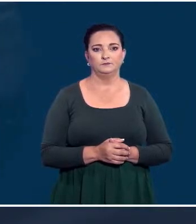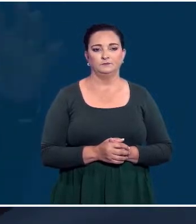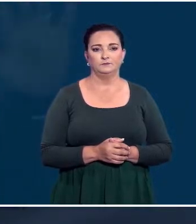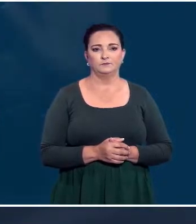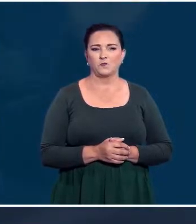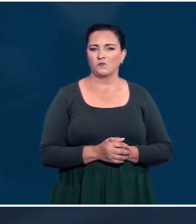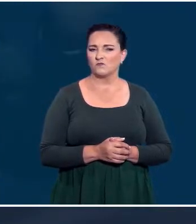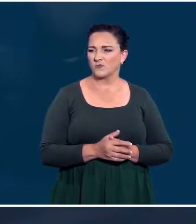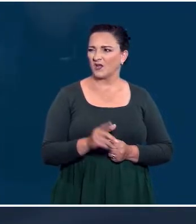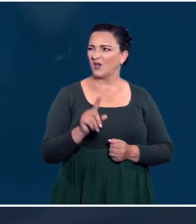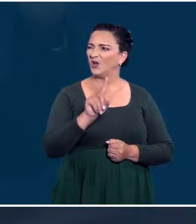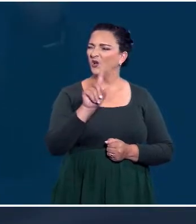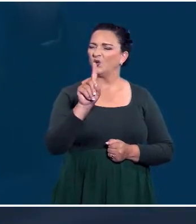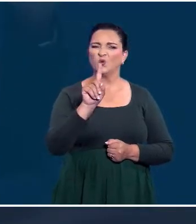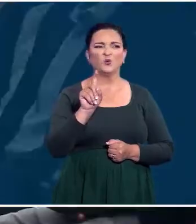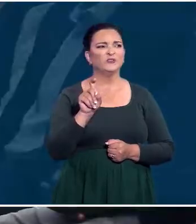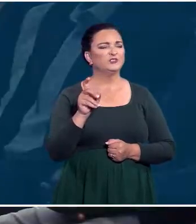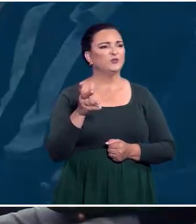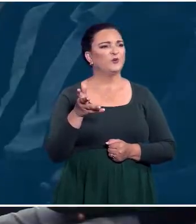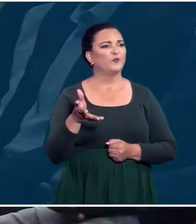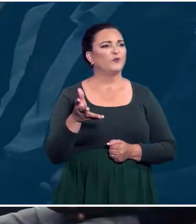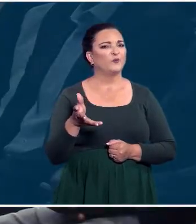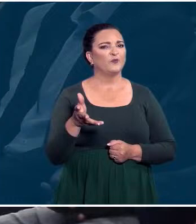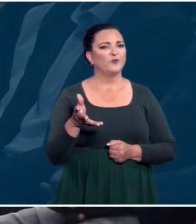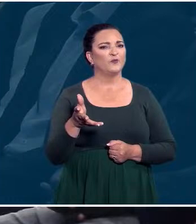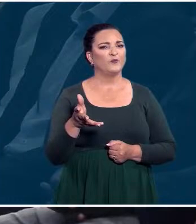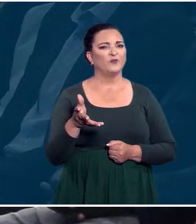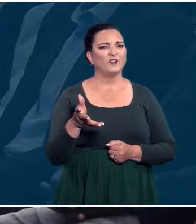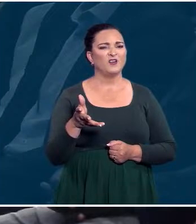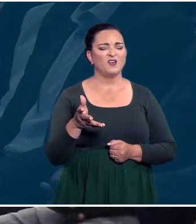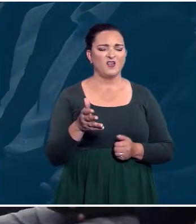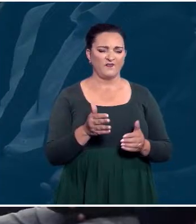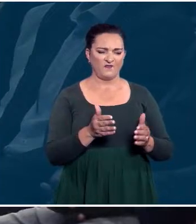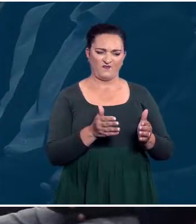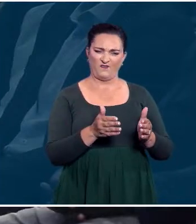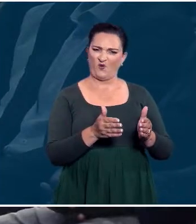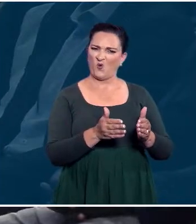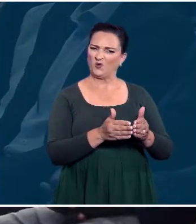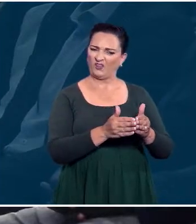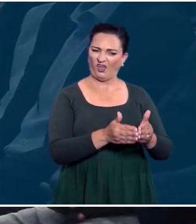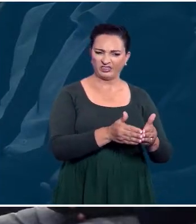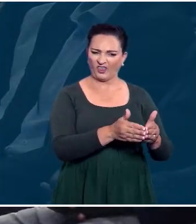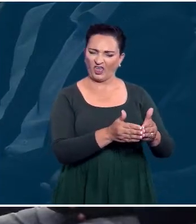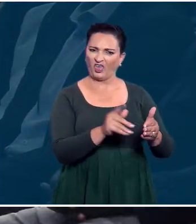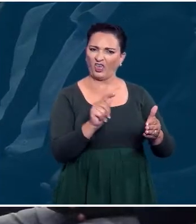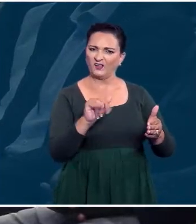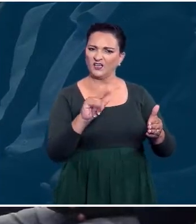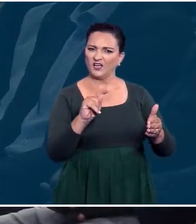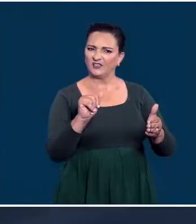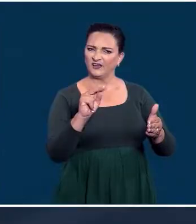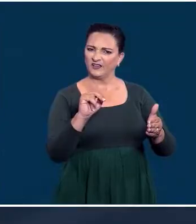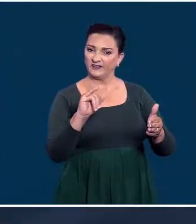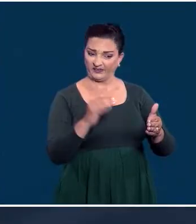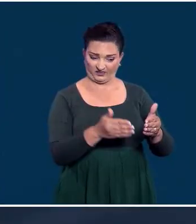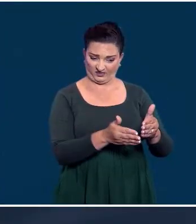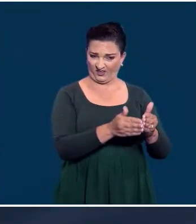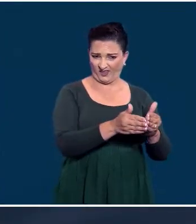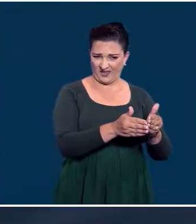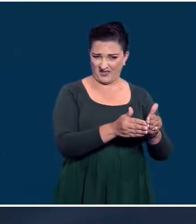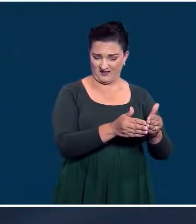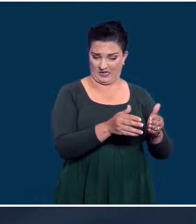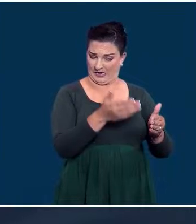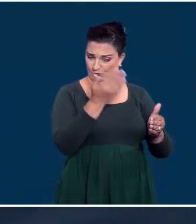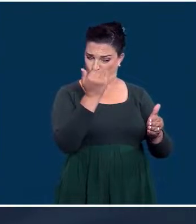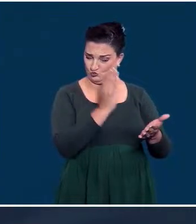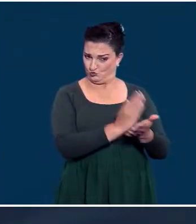was the question of this about the Titanic and the increase, how we would do it to increase the manufacturing. I'm not sure the